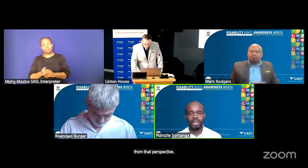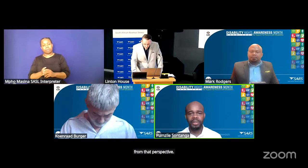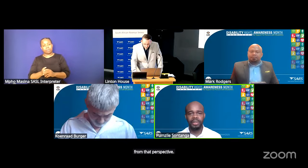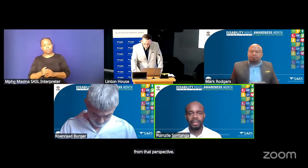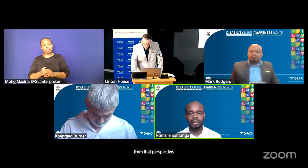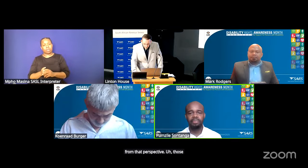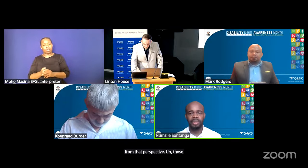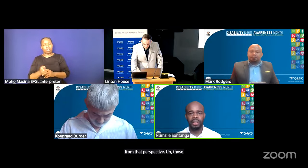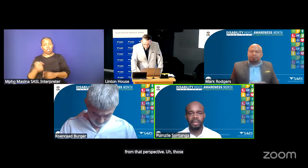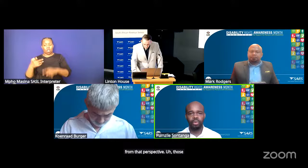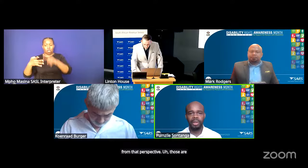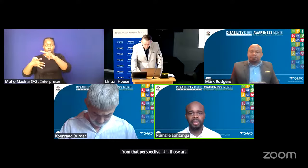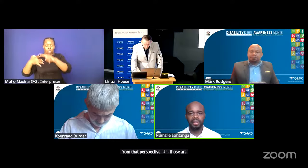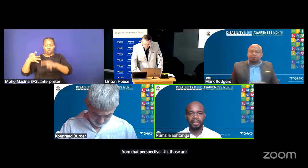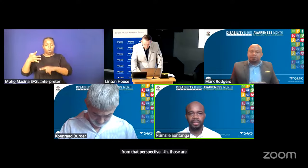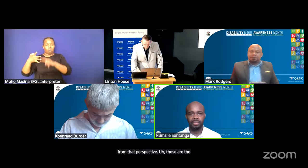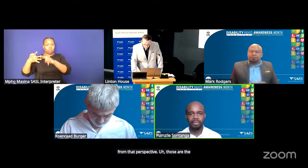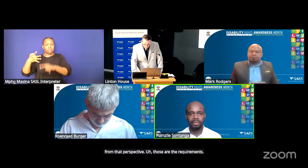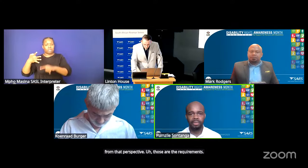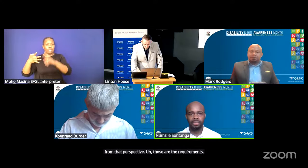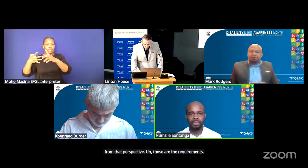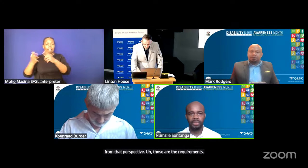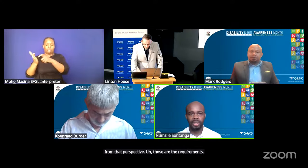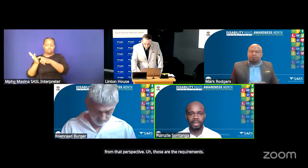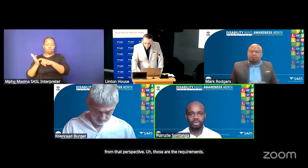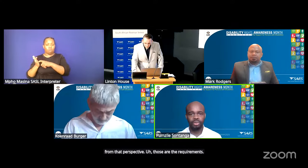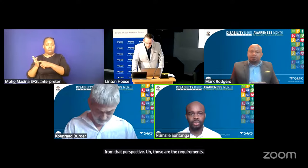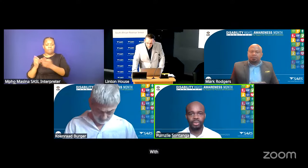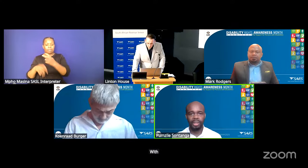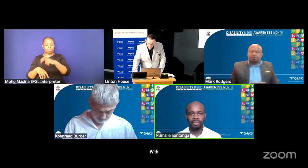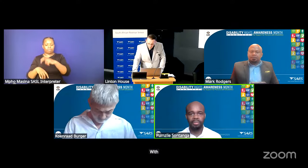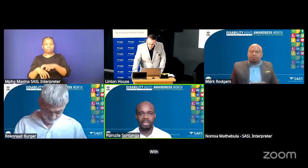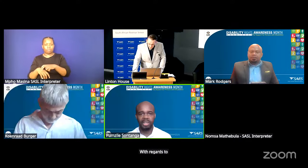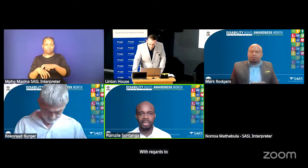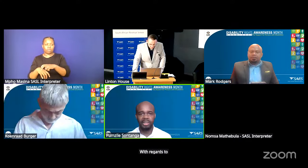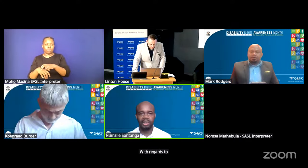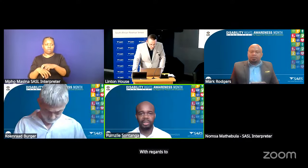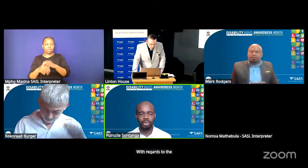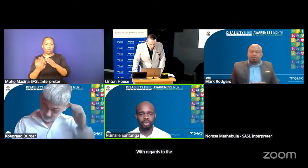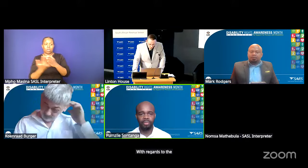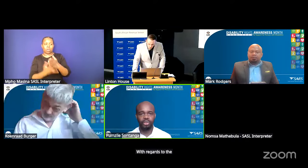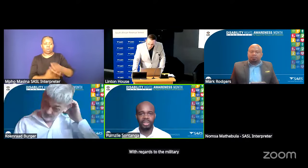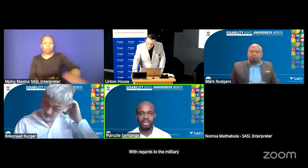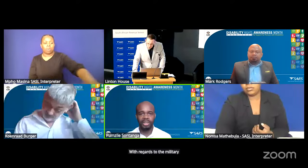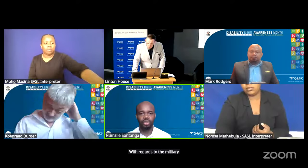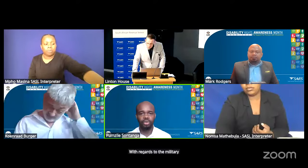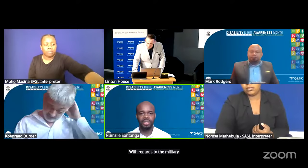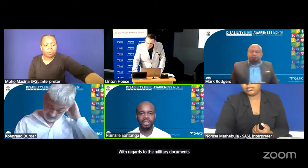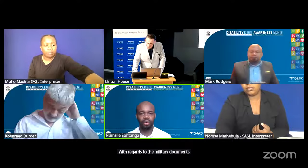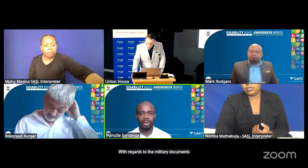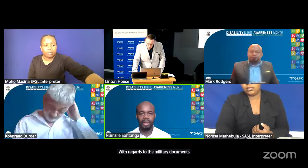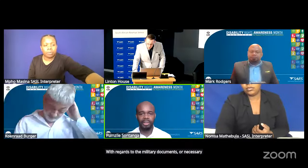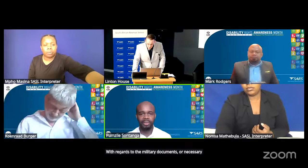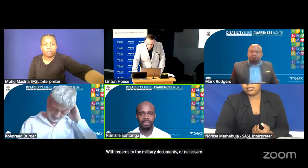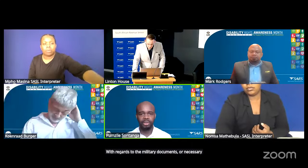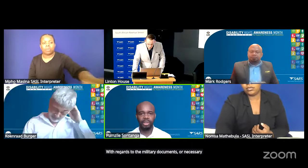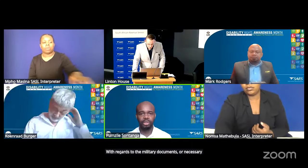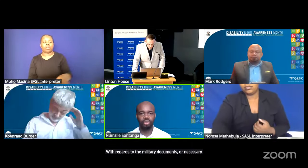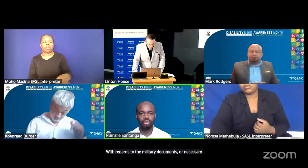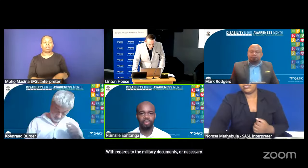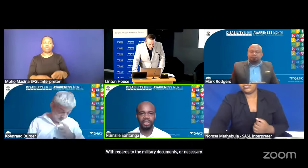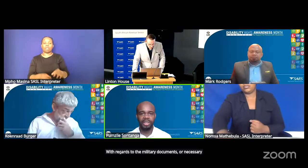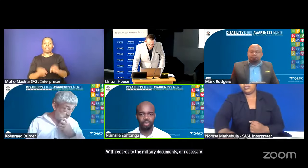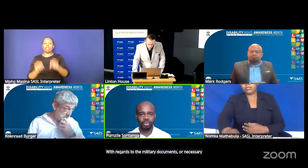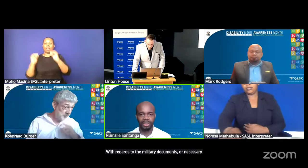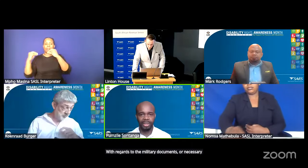Those are the requirements with regards to the mandatory documents or necessary documents required actually to